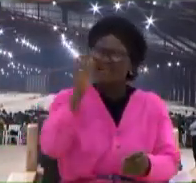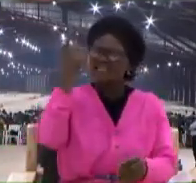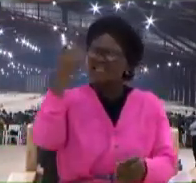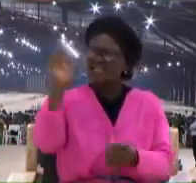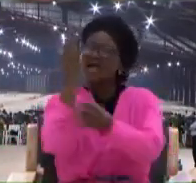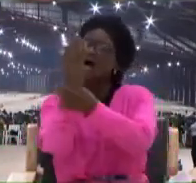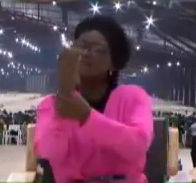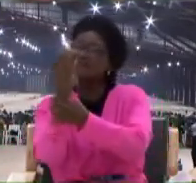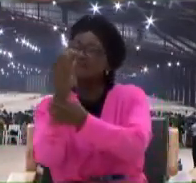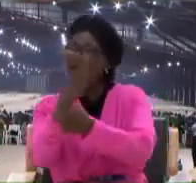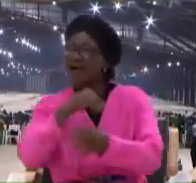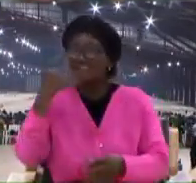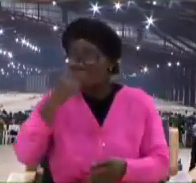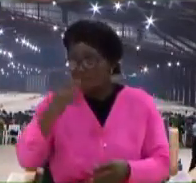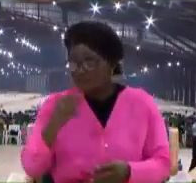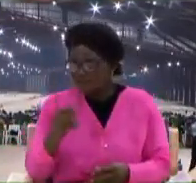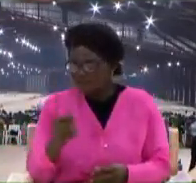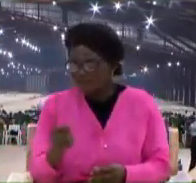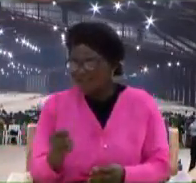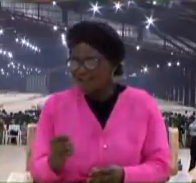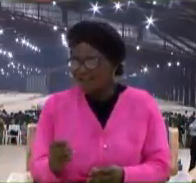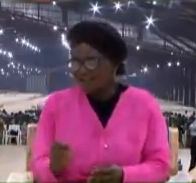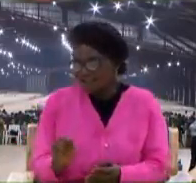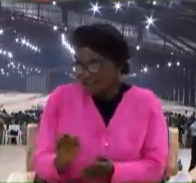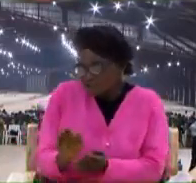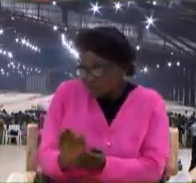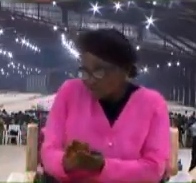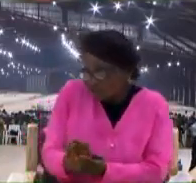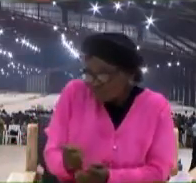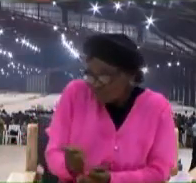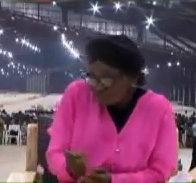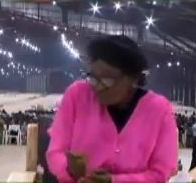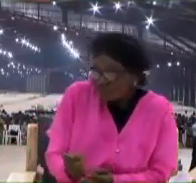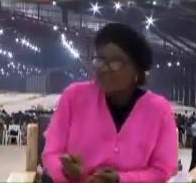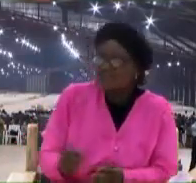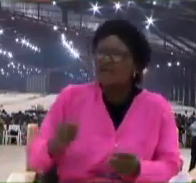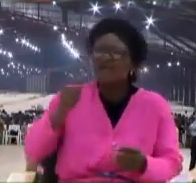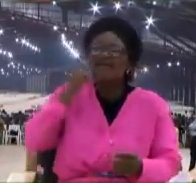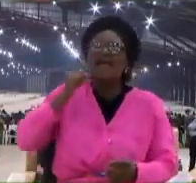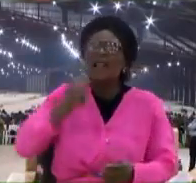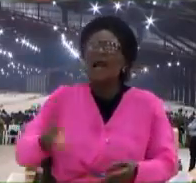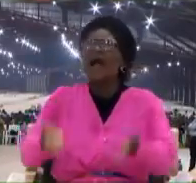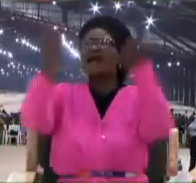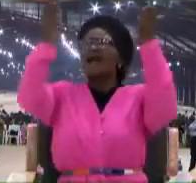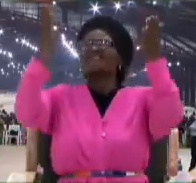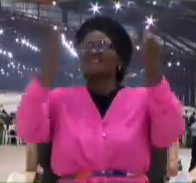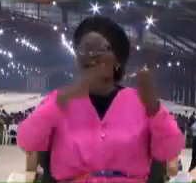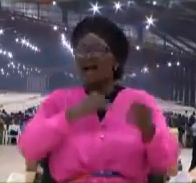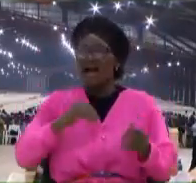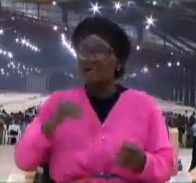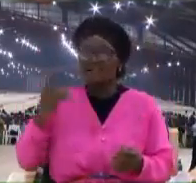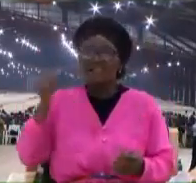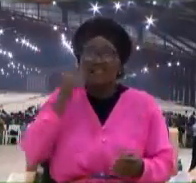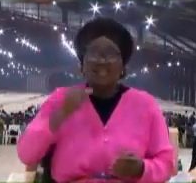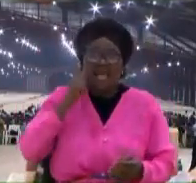I say unto you, arise." And the girl arose.